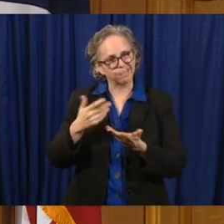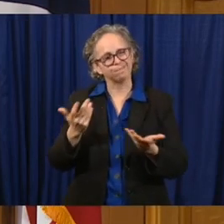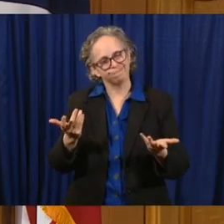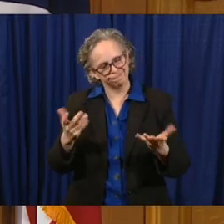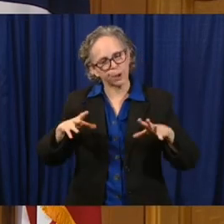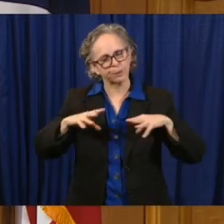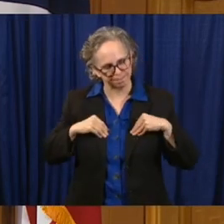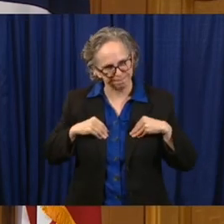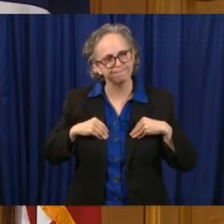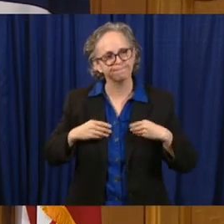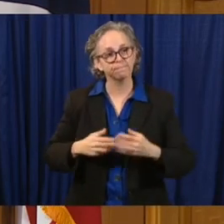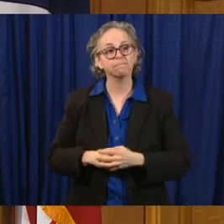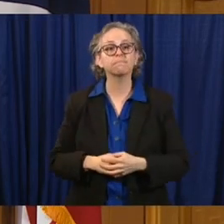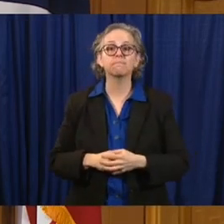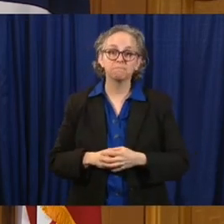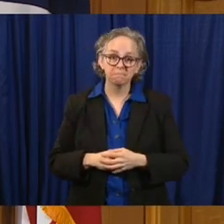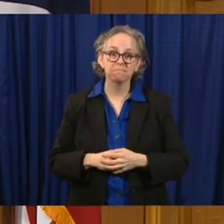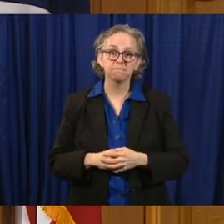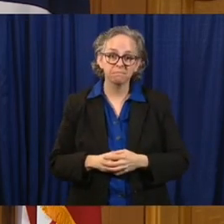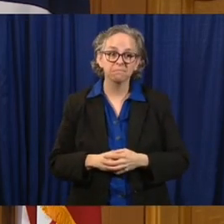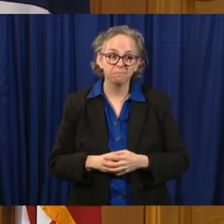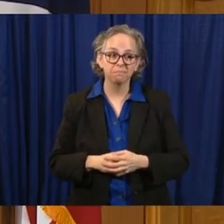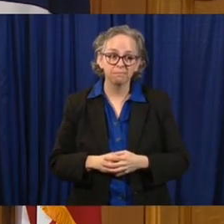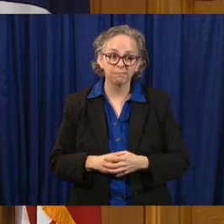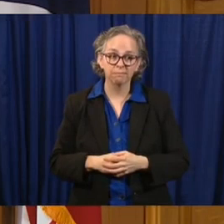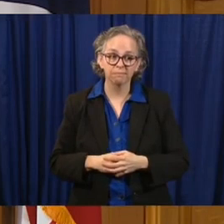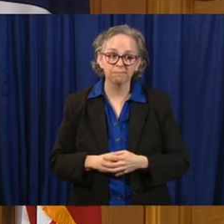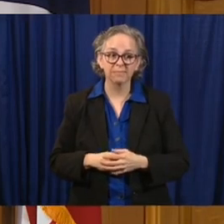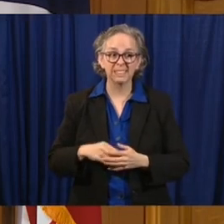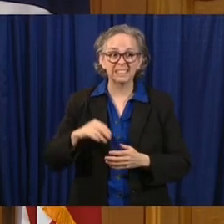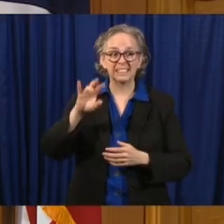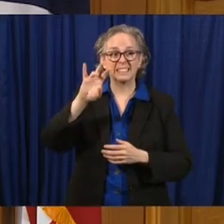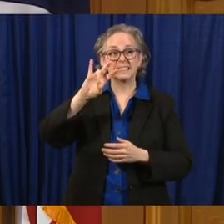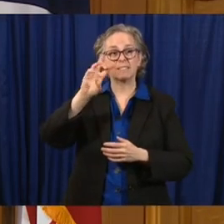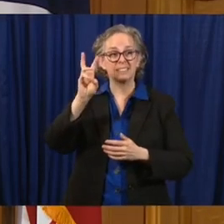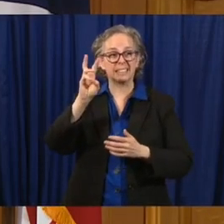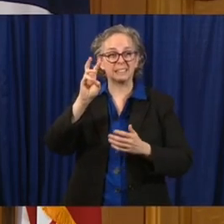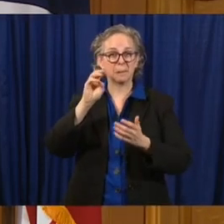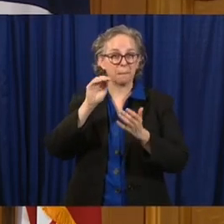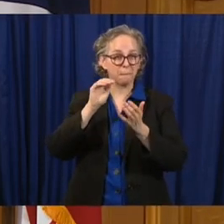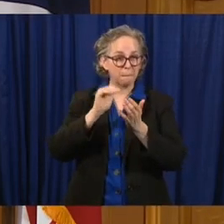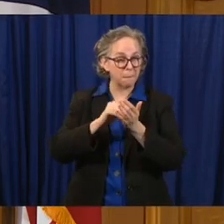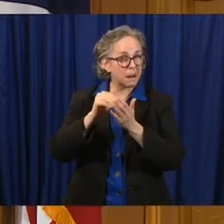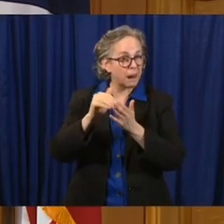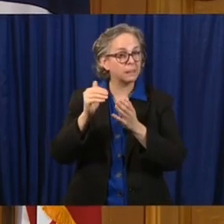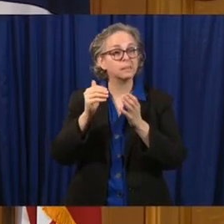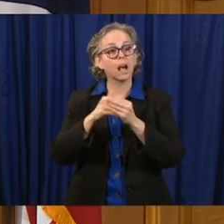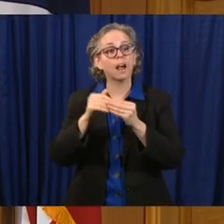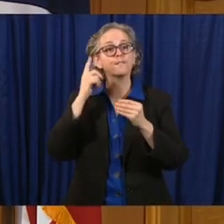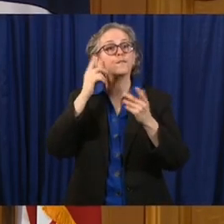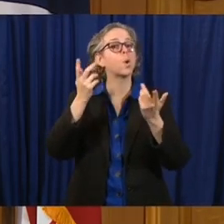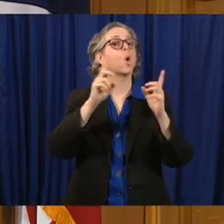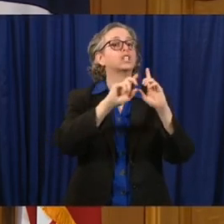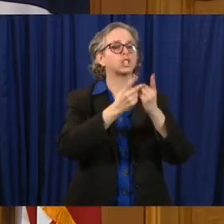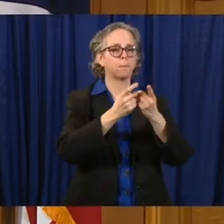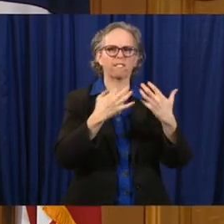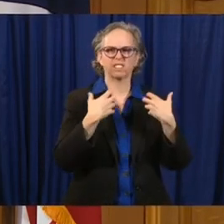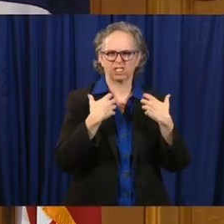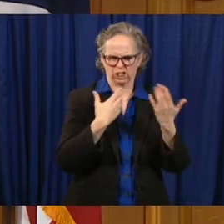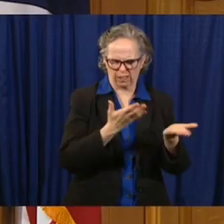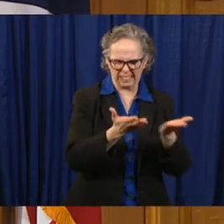Department of Administrative Services. That is down as well. That's for the purchase of 2,000 ventilators and 5